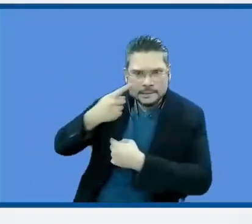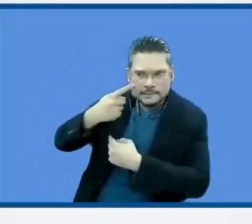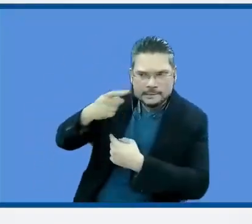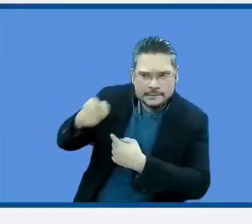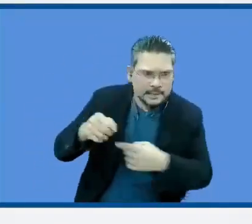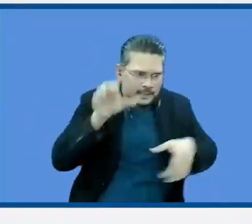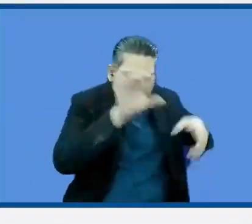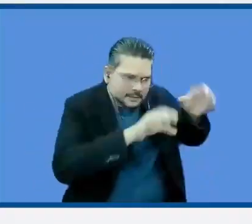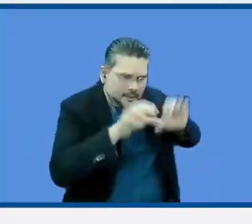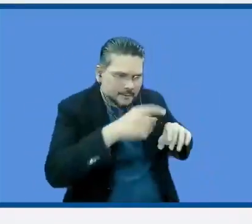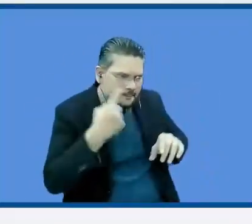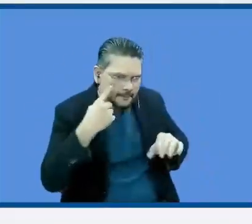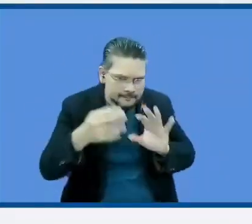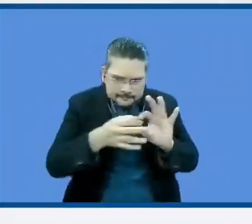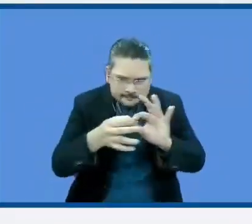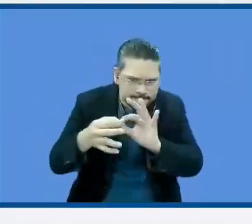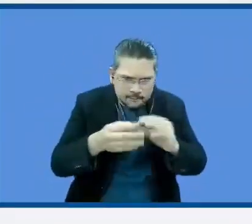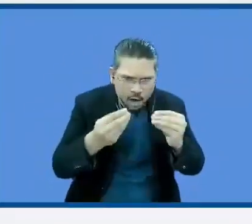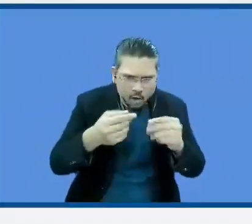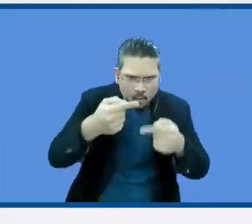and politics. We also know